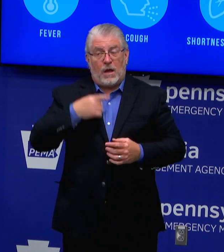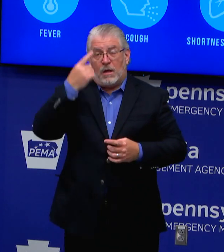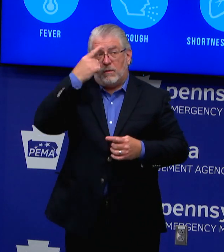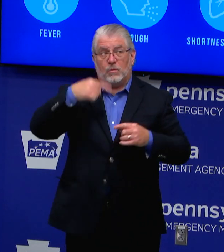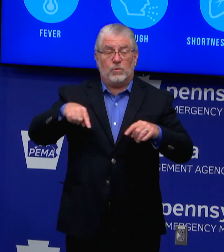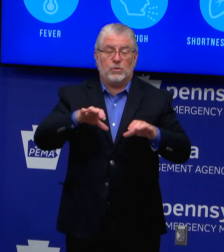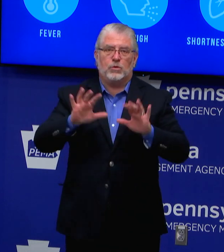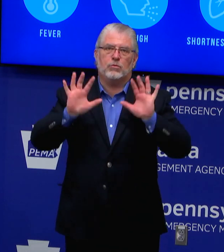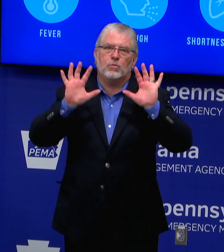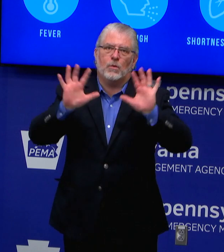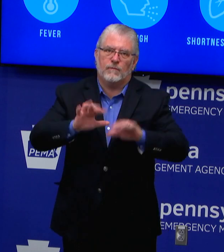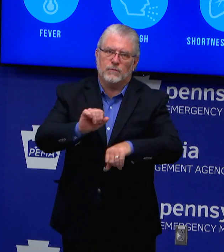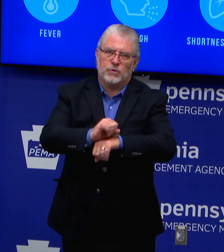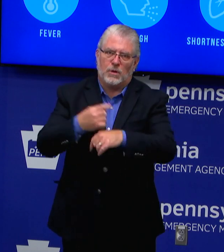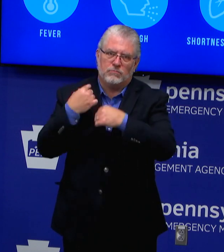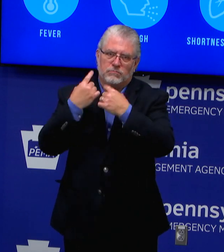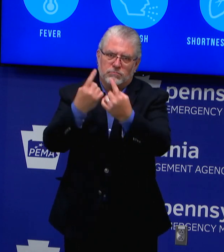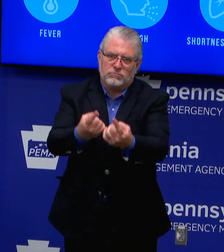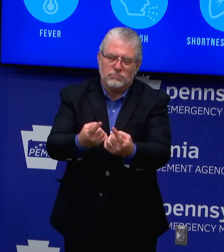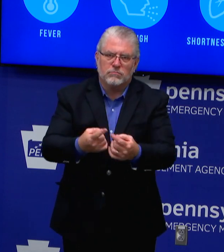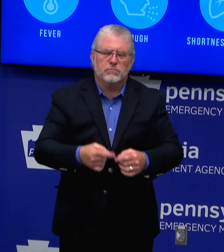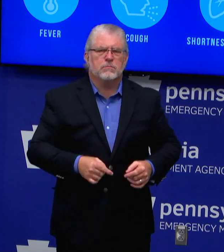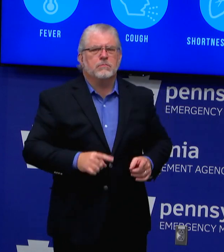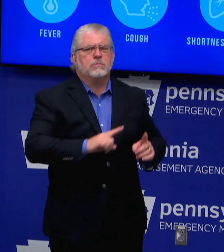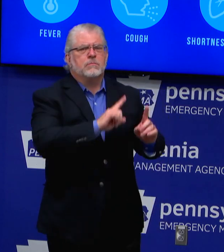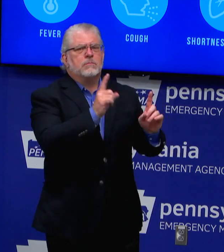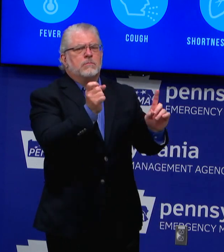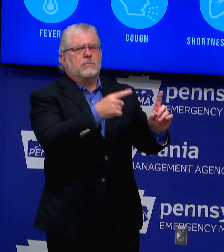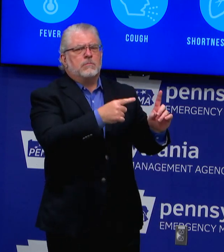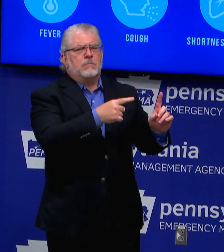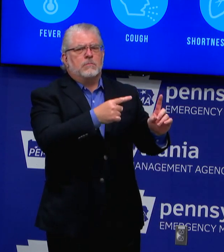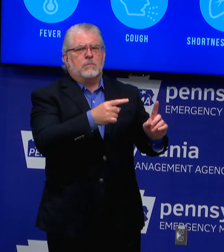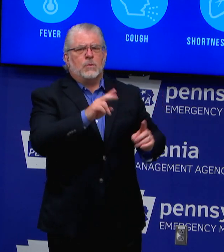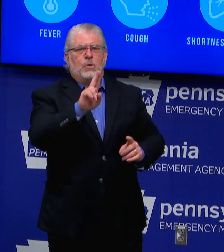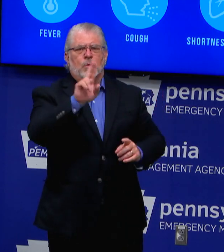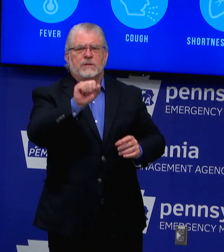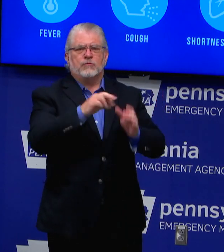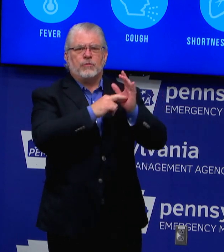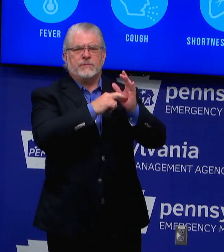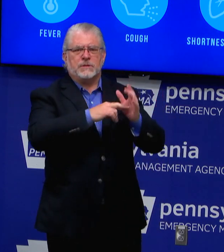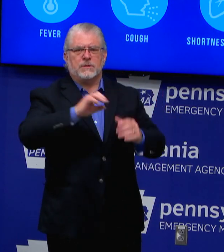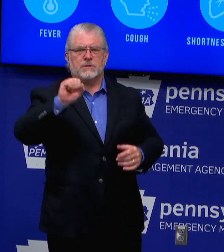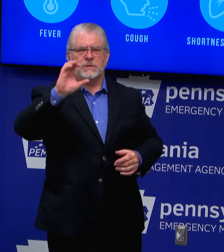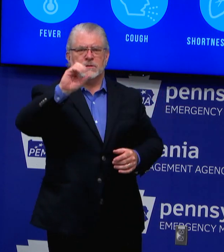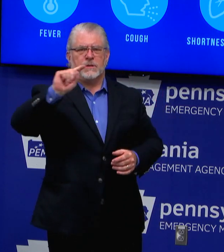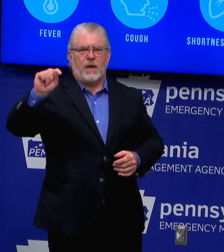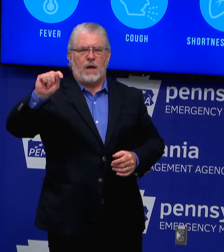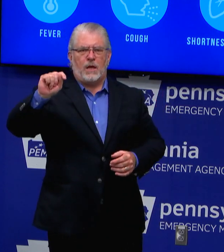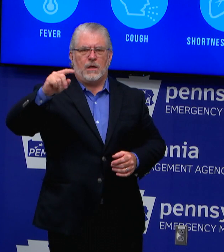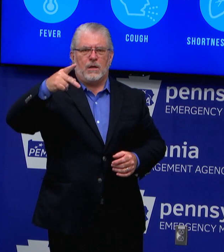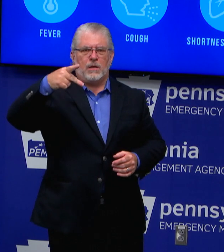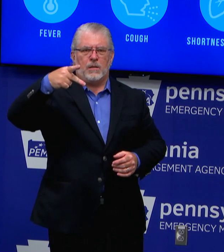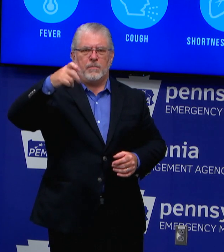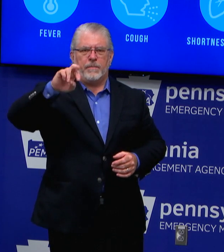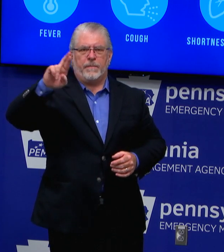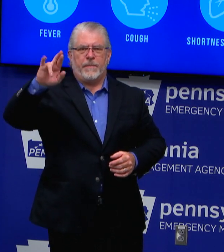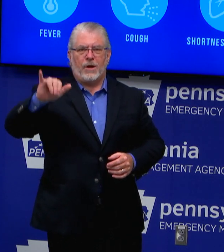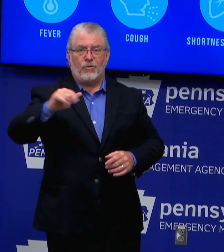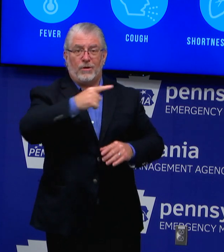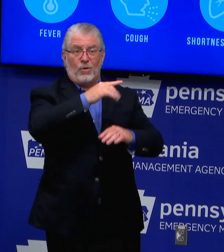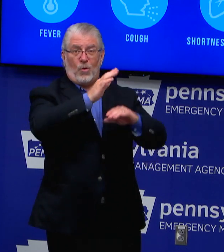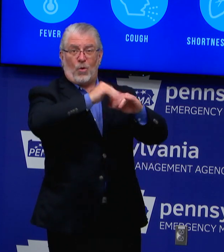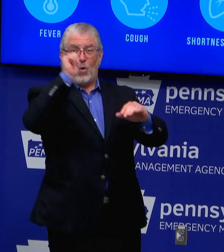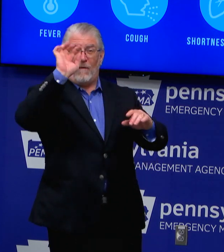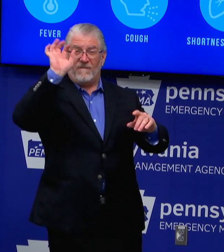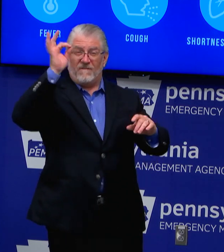From the York Dispatch, U.S. Representative Scott Perry has called for a federal investigation into your administration, alleging it failed